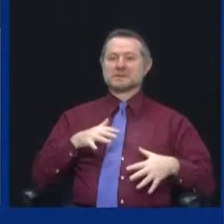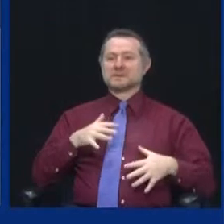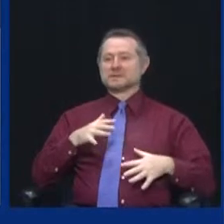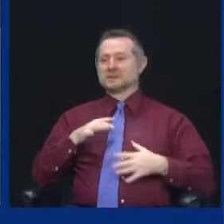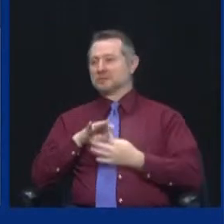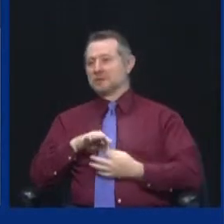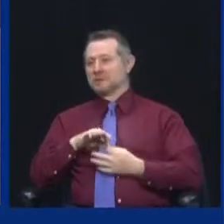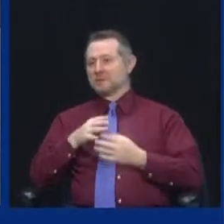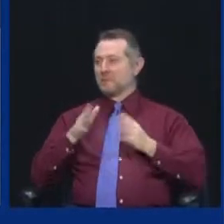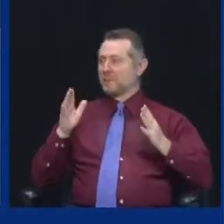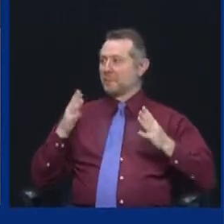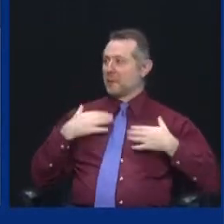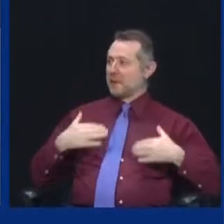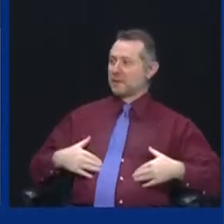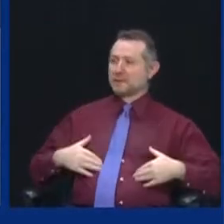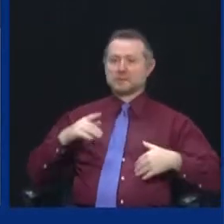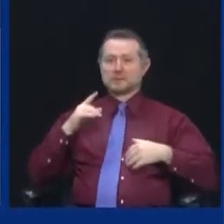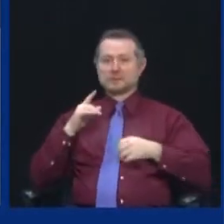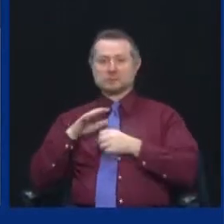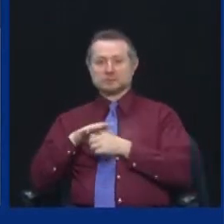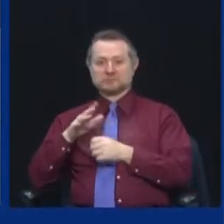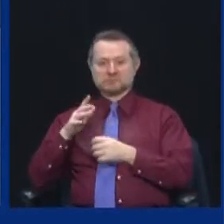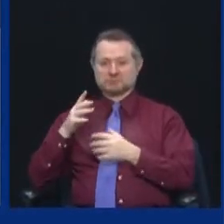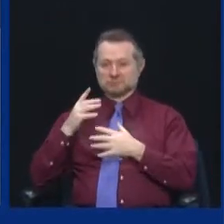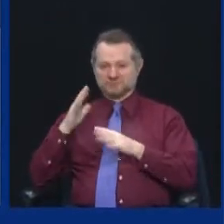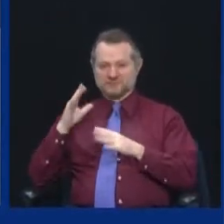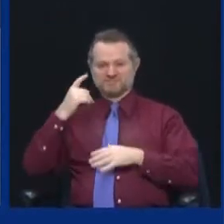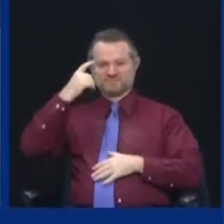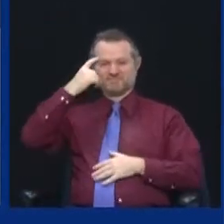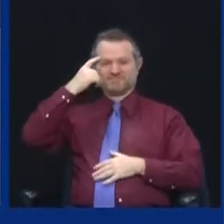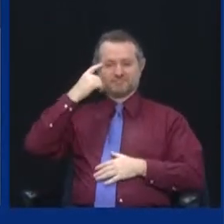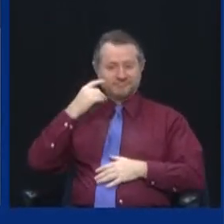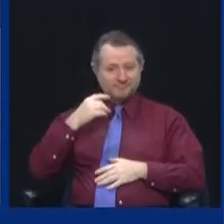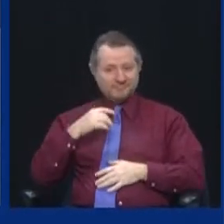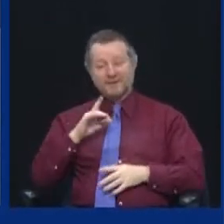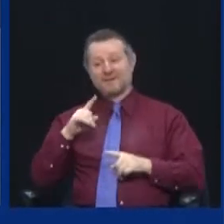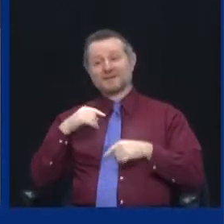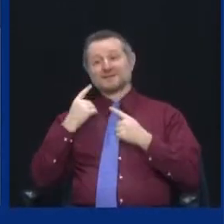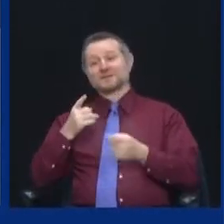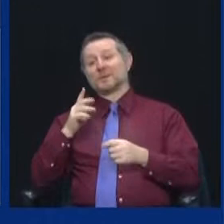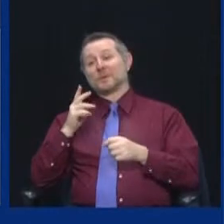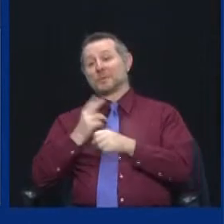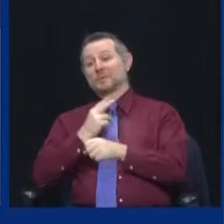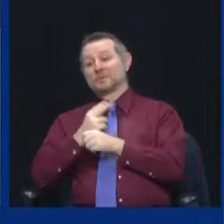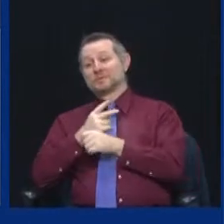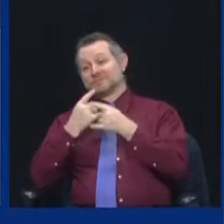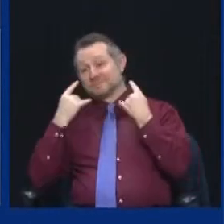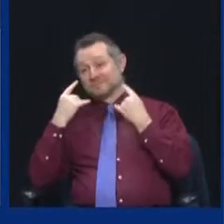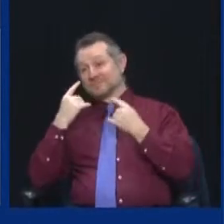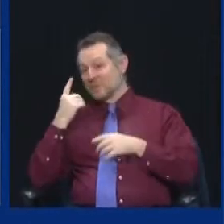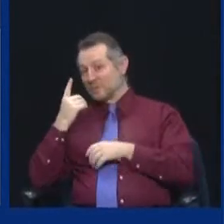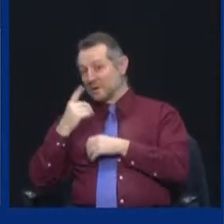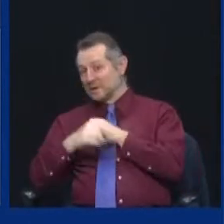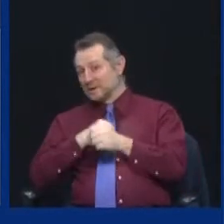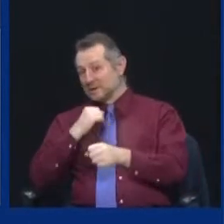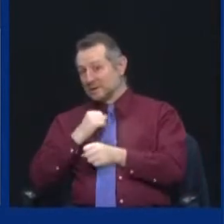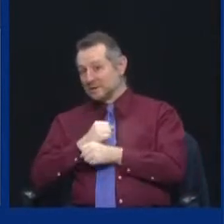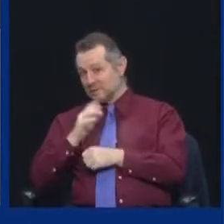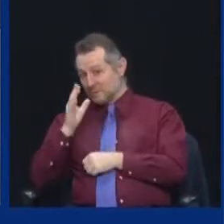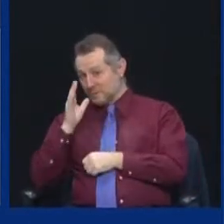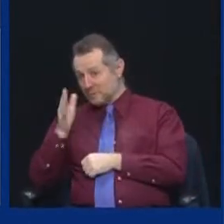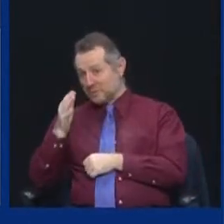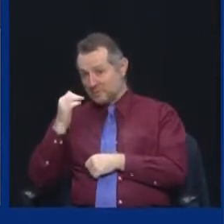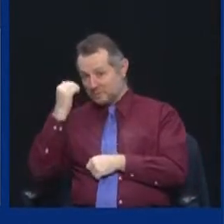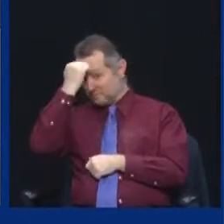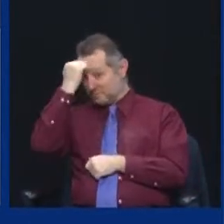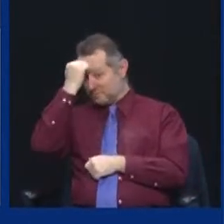disappear. The trauma of wearing this for a year, that's not going to go